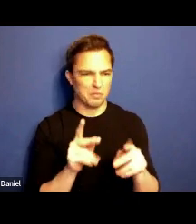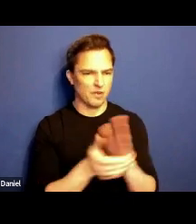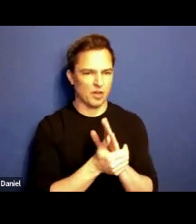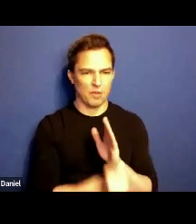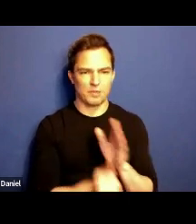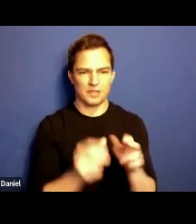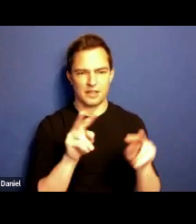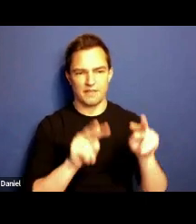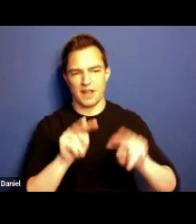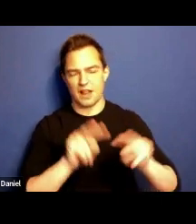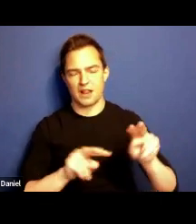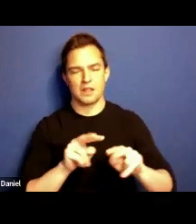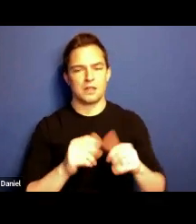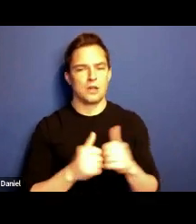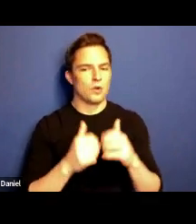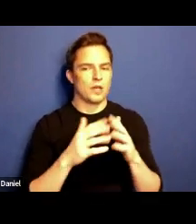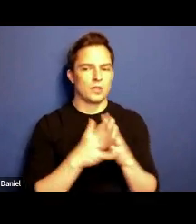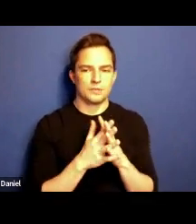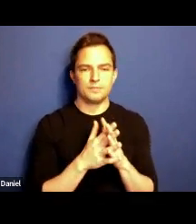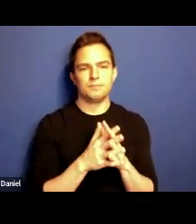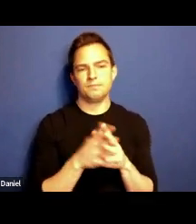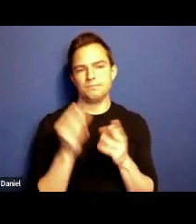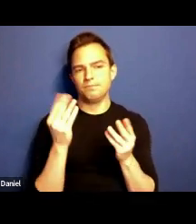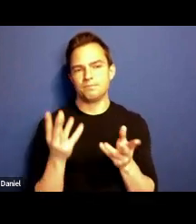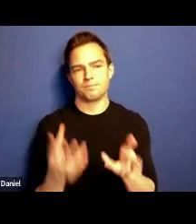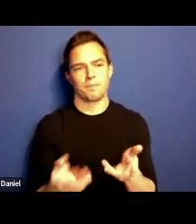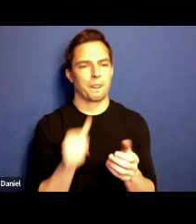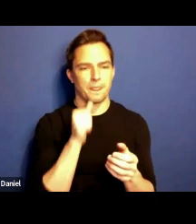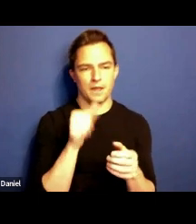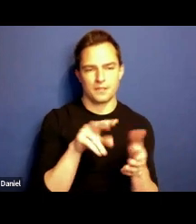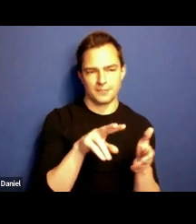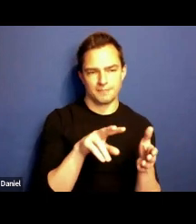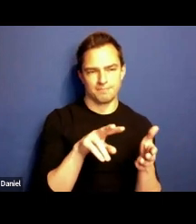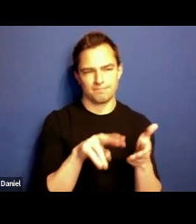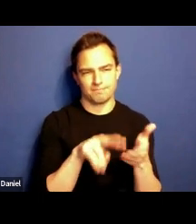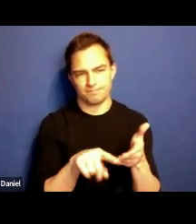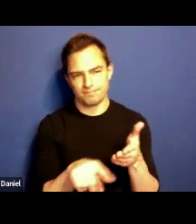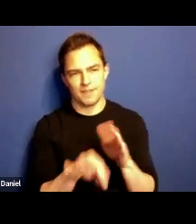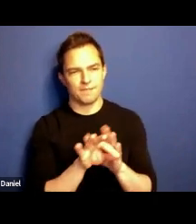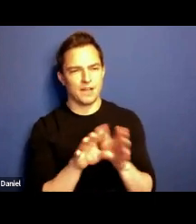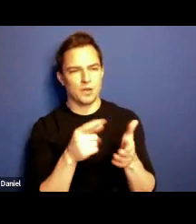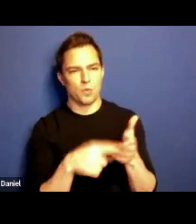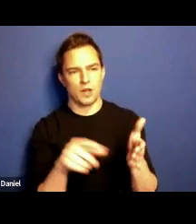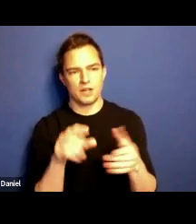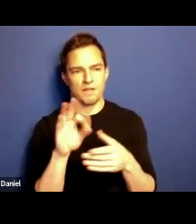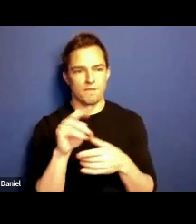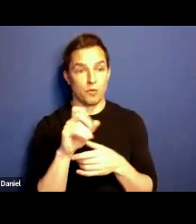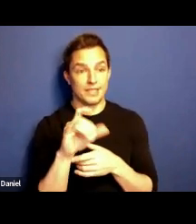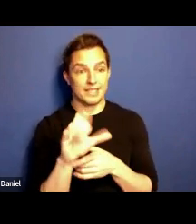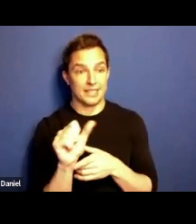evaluations, restoration, but the data doesn't parse out what the type of forensic charges people had.